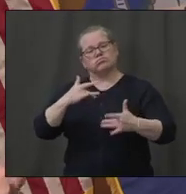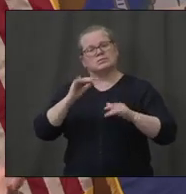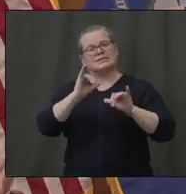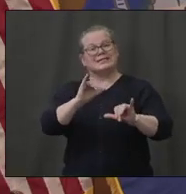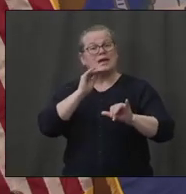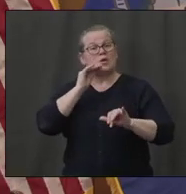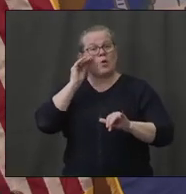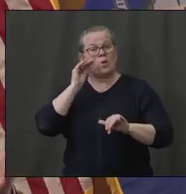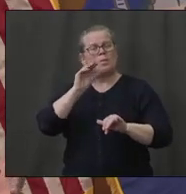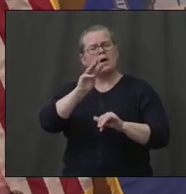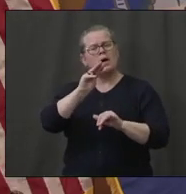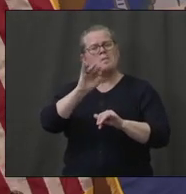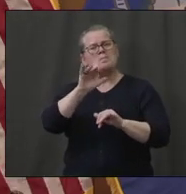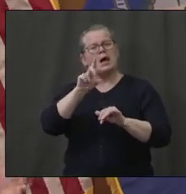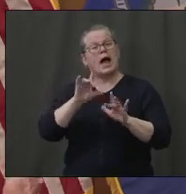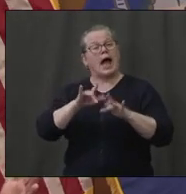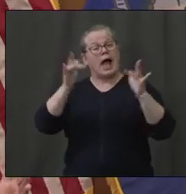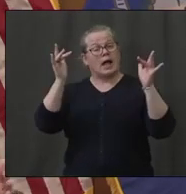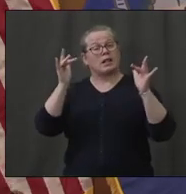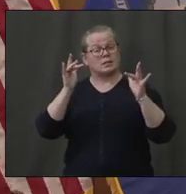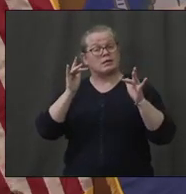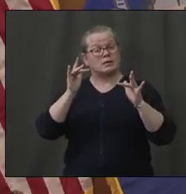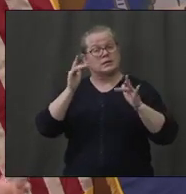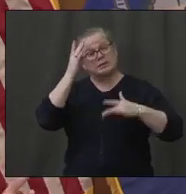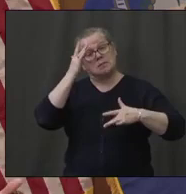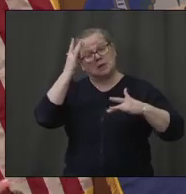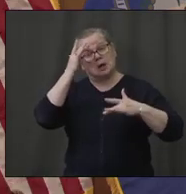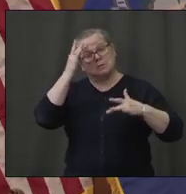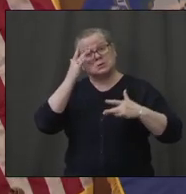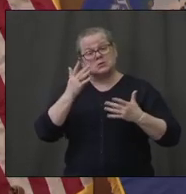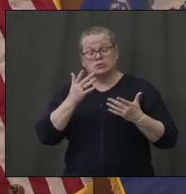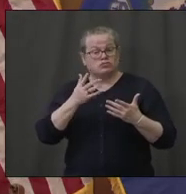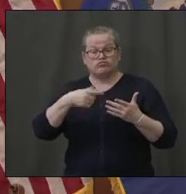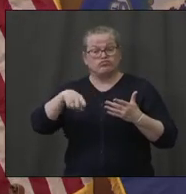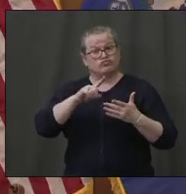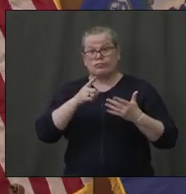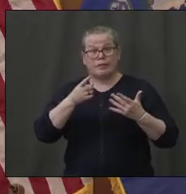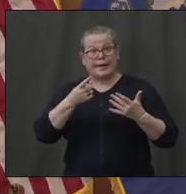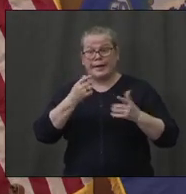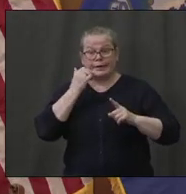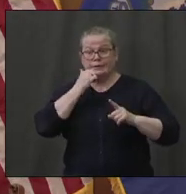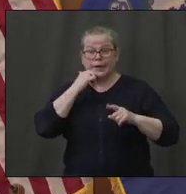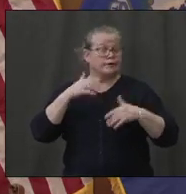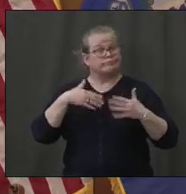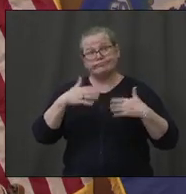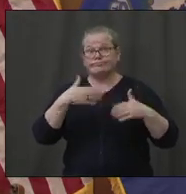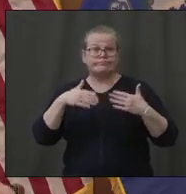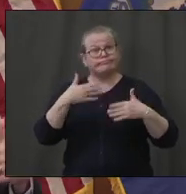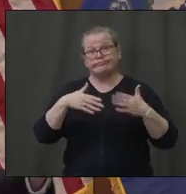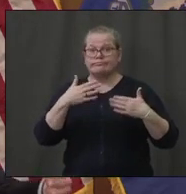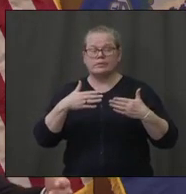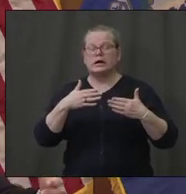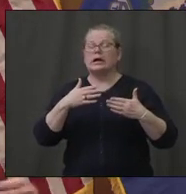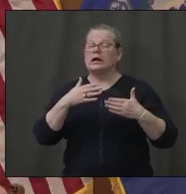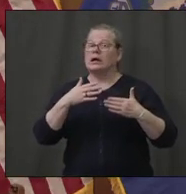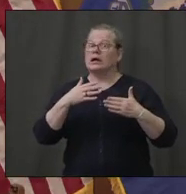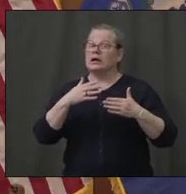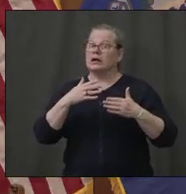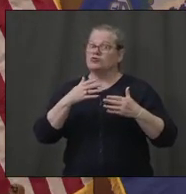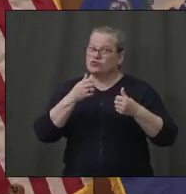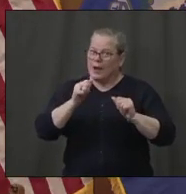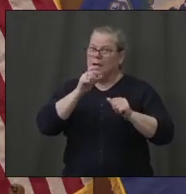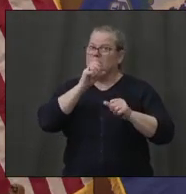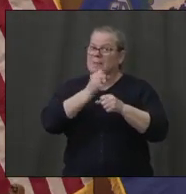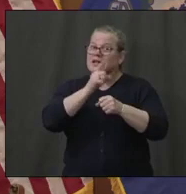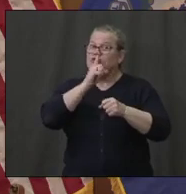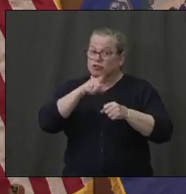with mild symptoms, nothing is slowing them down. Actually, what we're trying to do is to make sure they don't go out